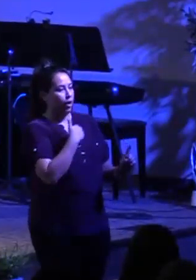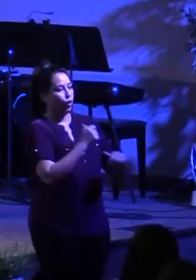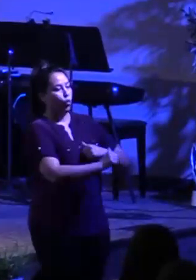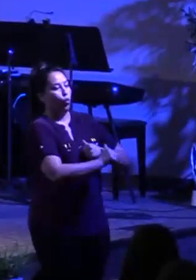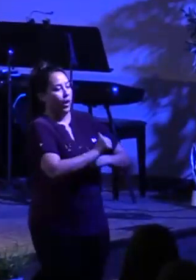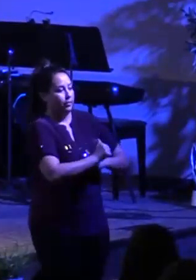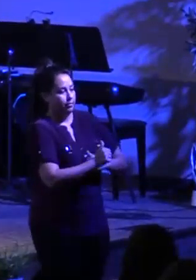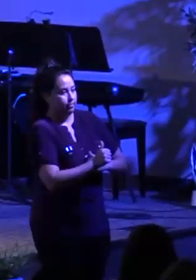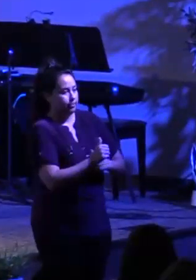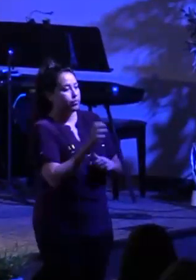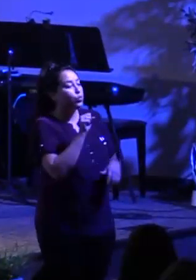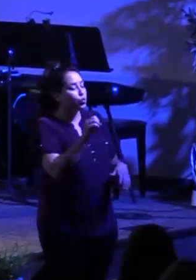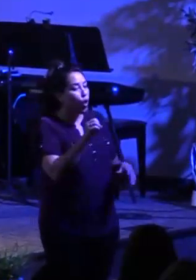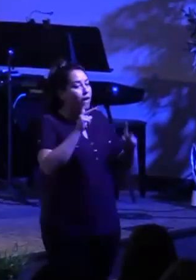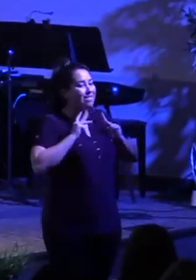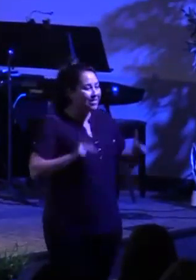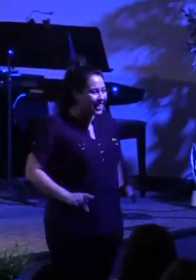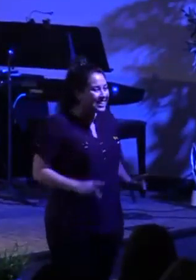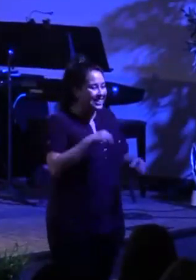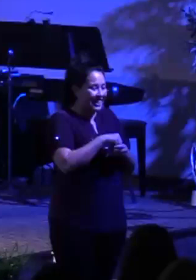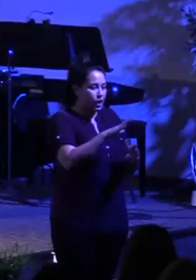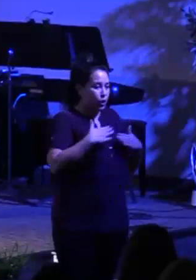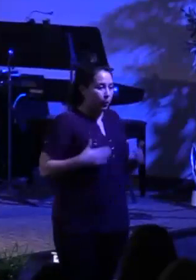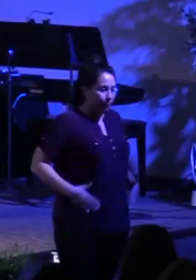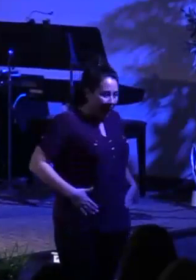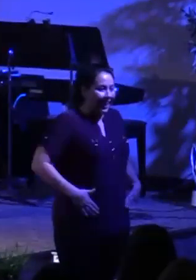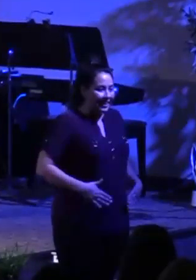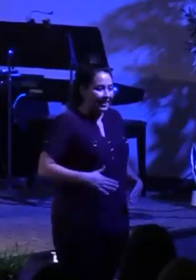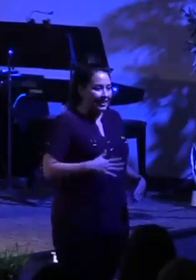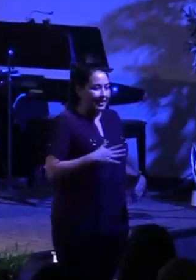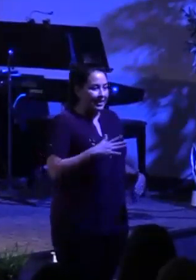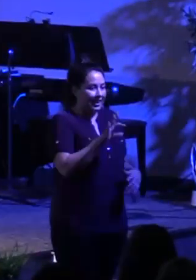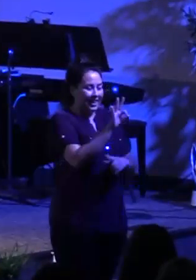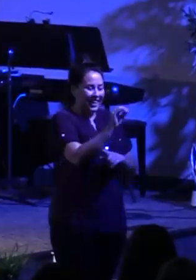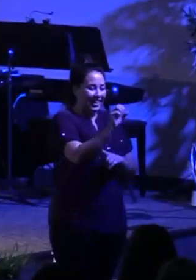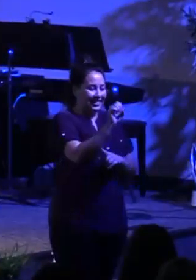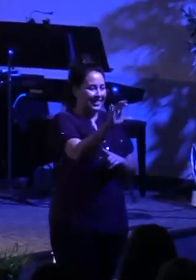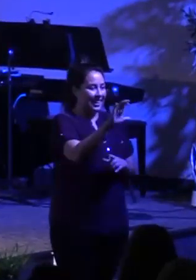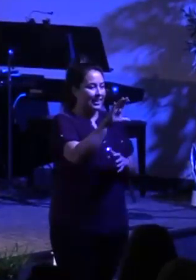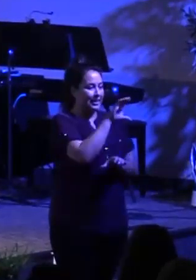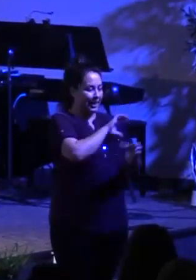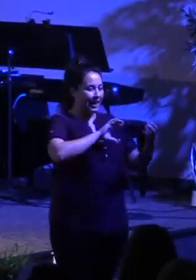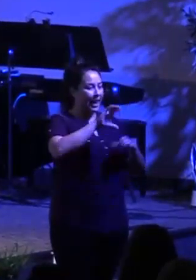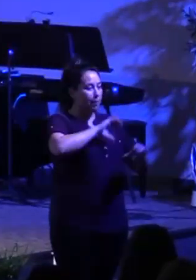Physiologically, in 90 seconds, those chemicals are out of your system. And you can actually change